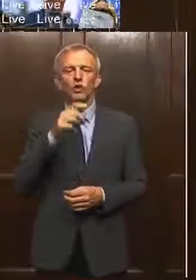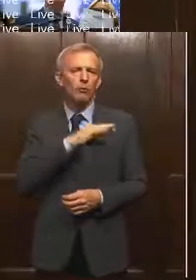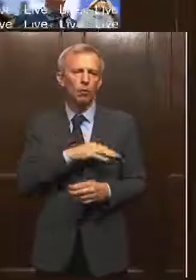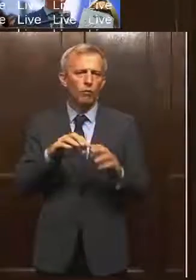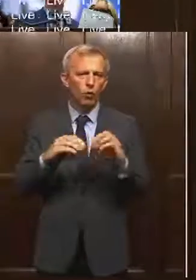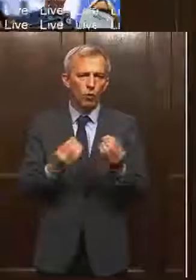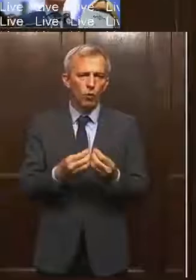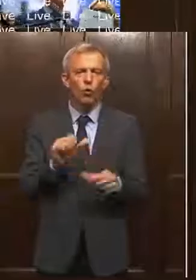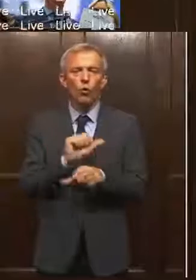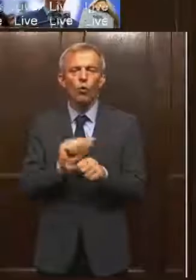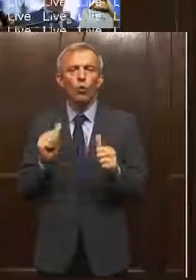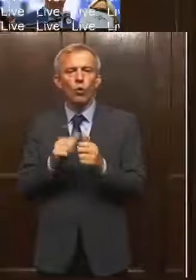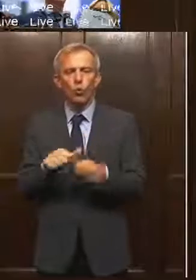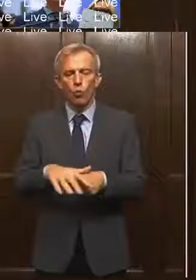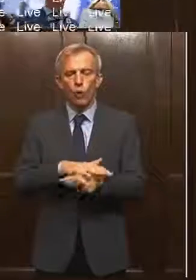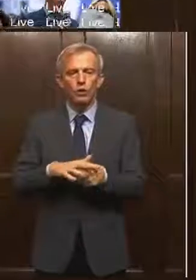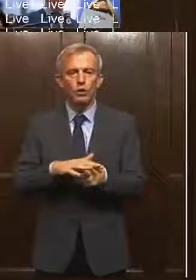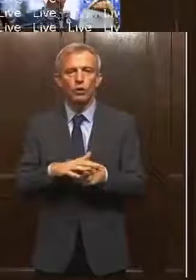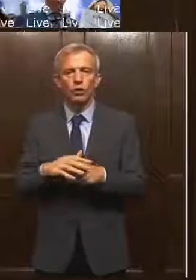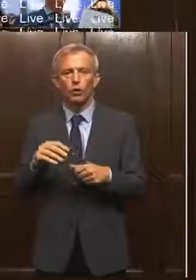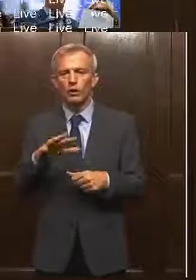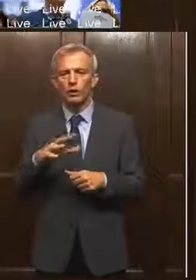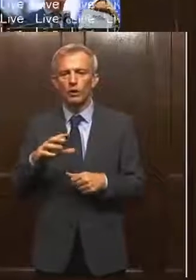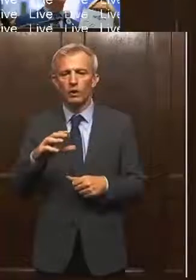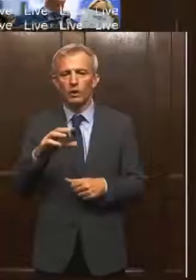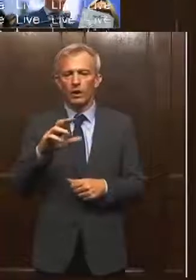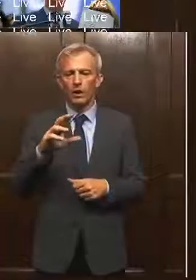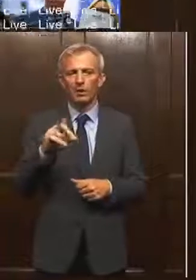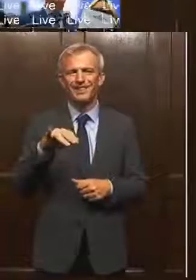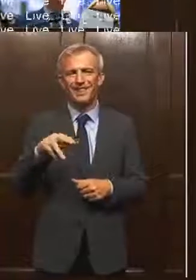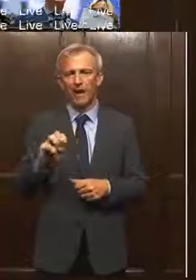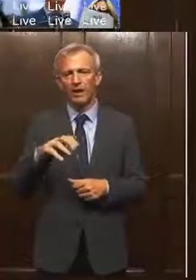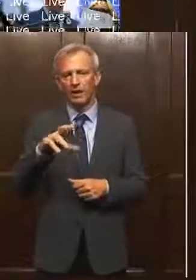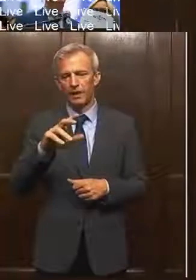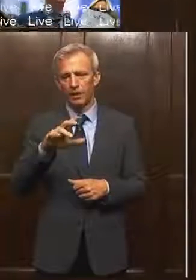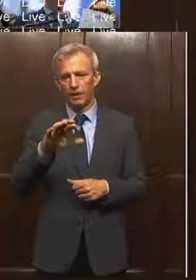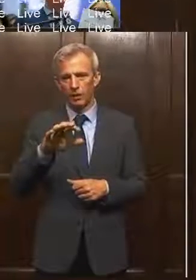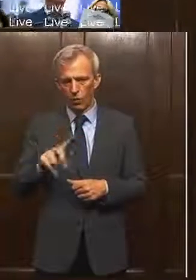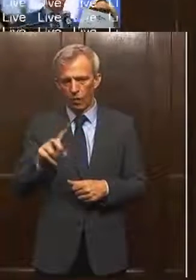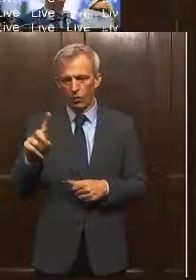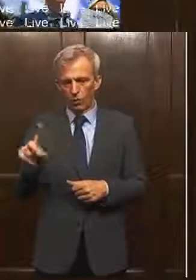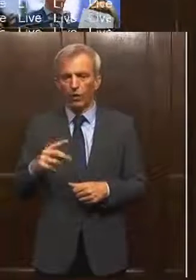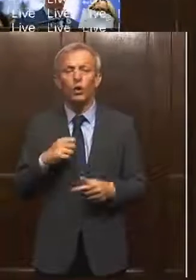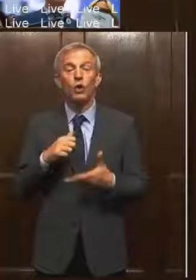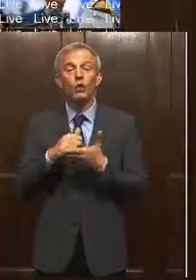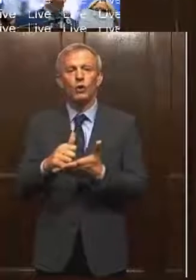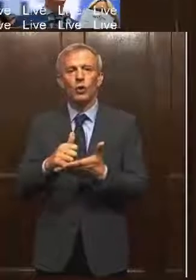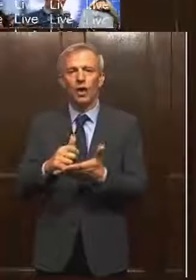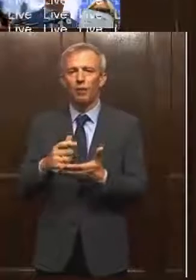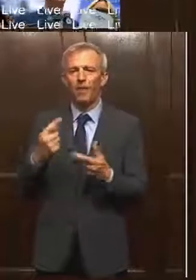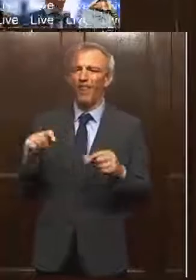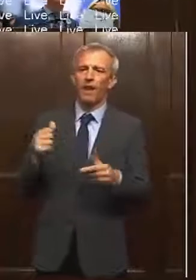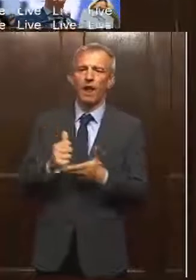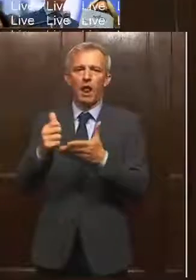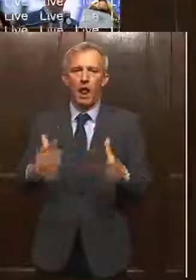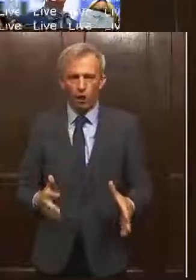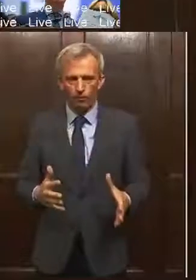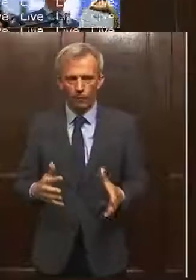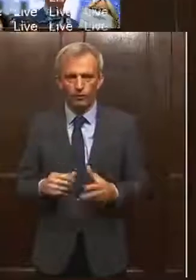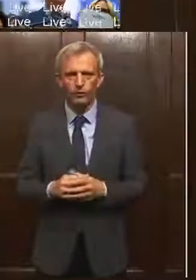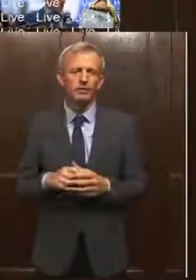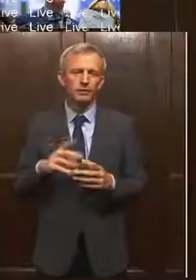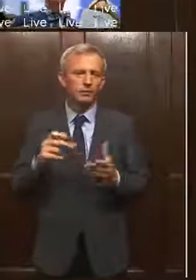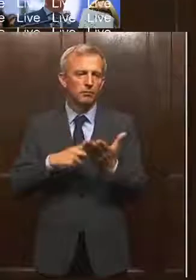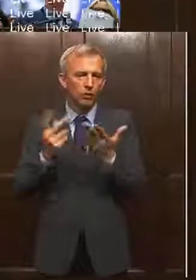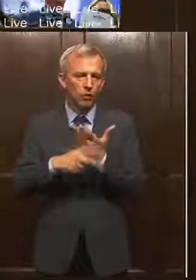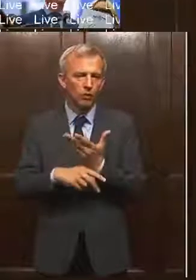that collaborated with the local startup Dine11 to launch the Help the Helpers campaign, an initiative that has activated